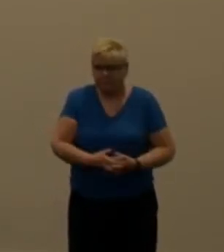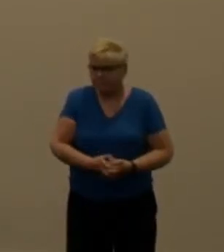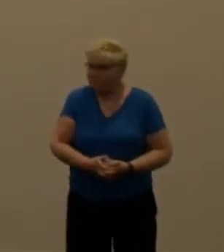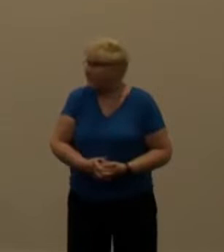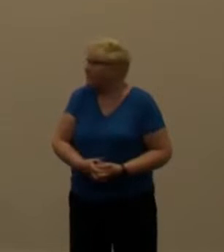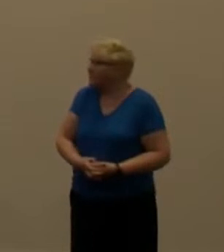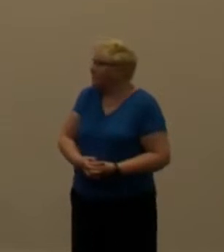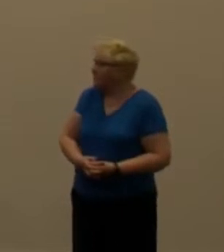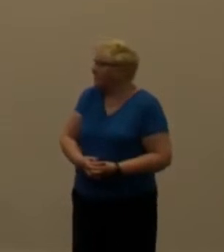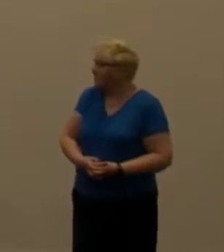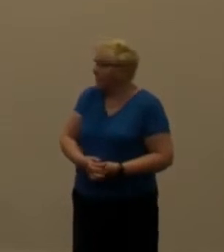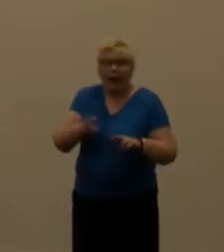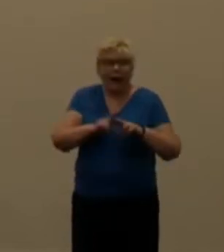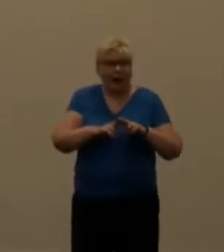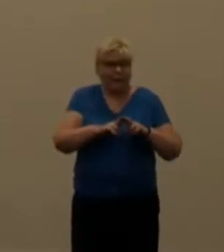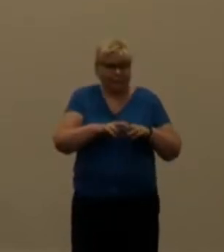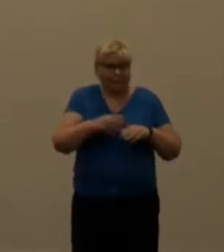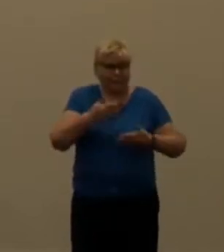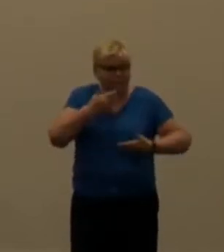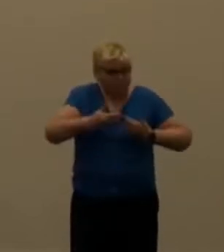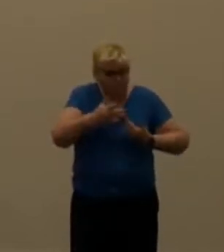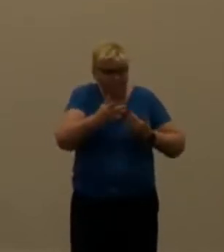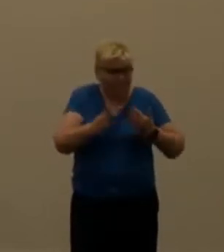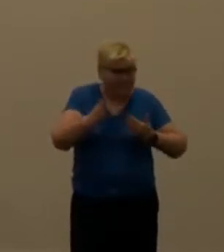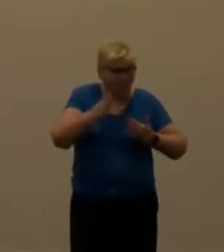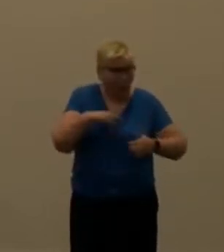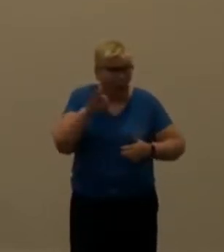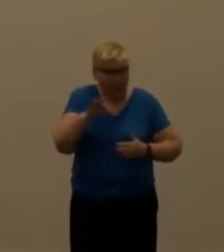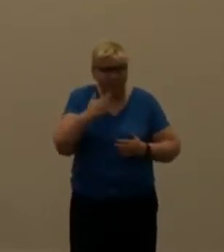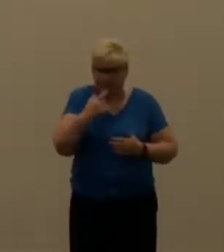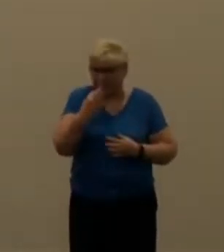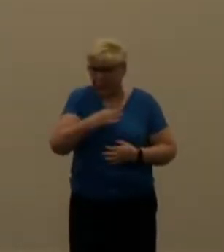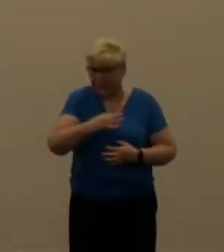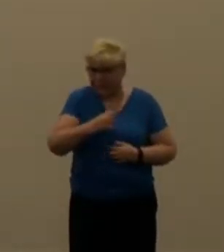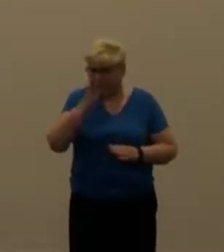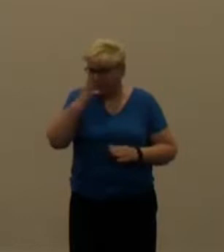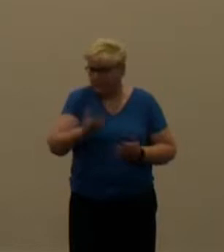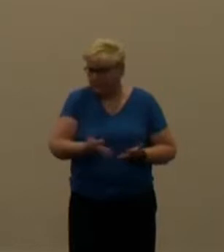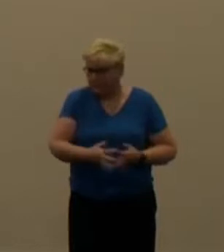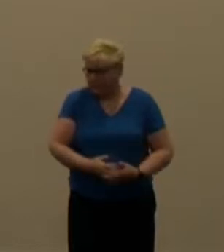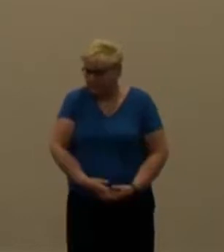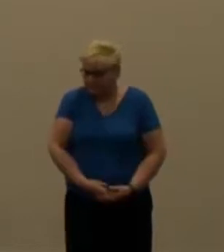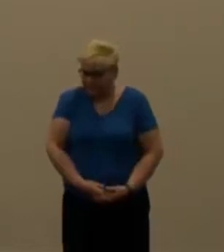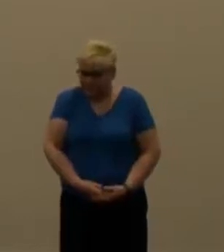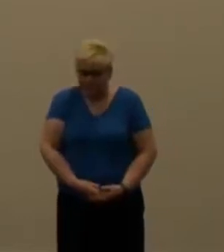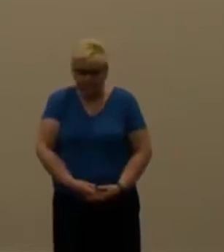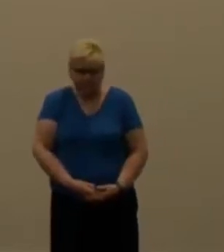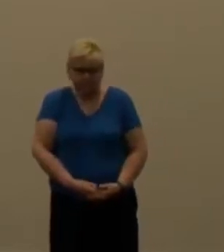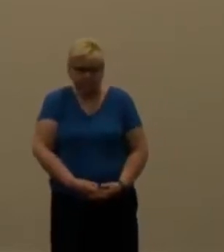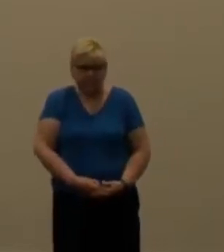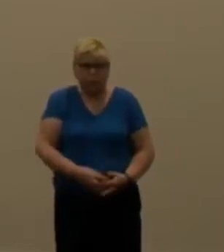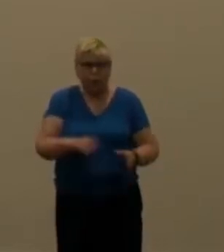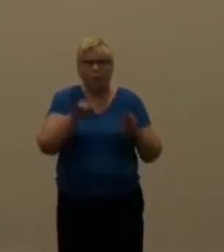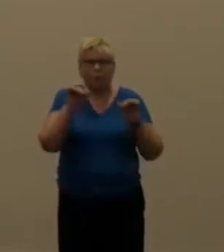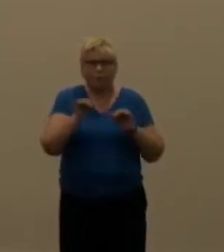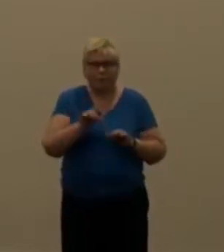And yes, of course, if at any point you have some question, please feel free to raise your hand and ask. So just, a brief